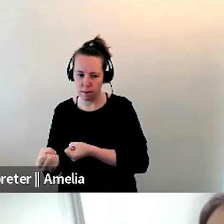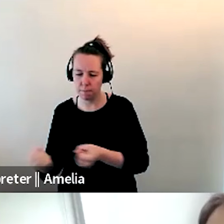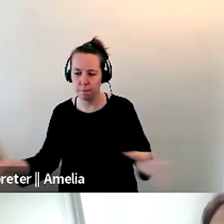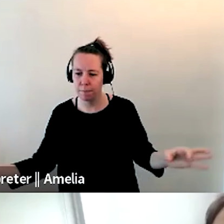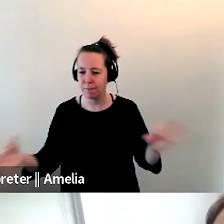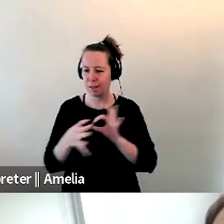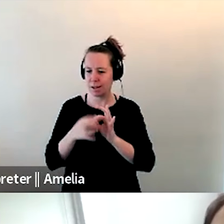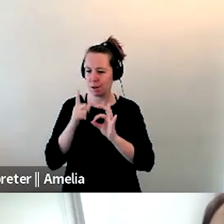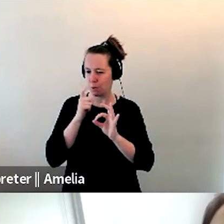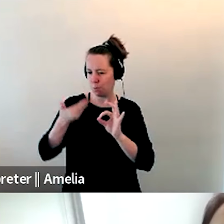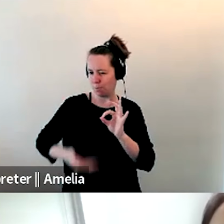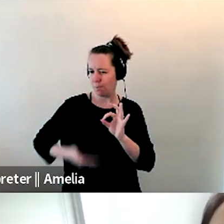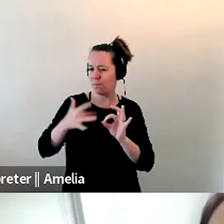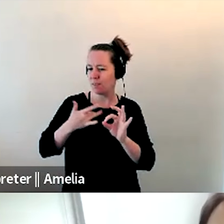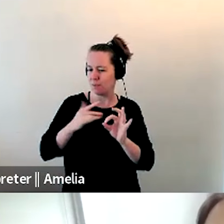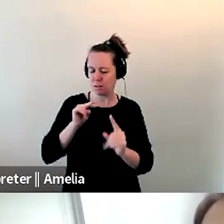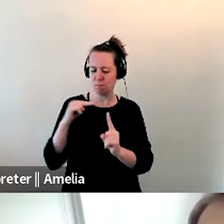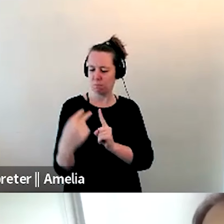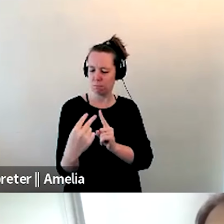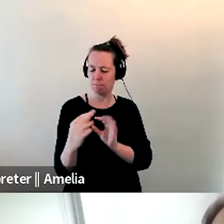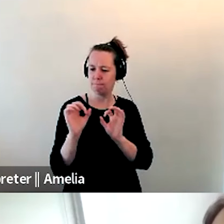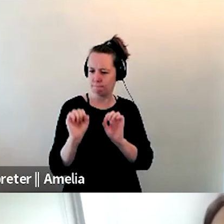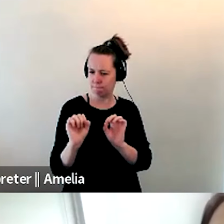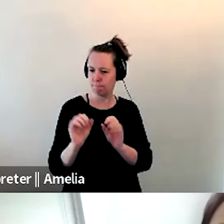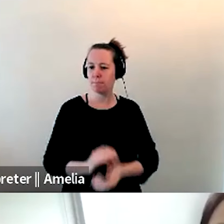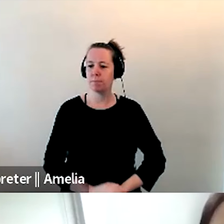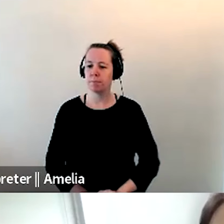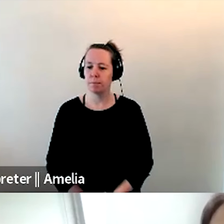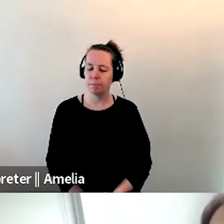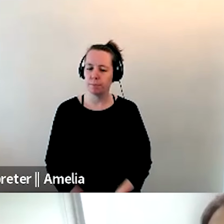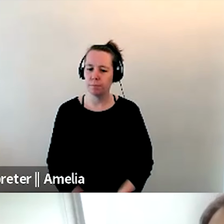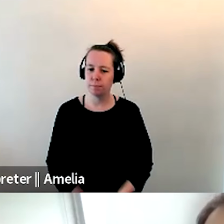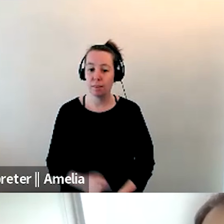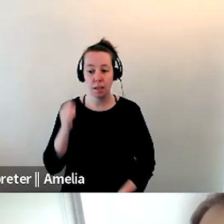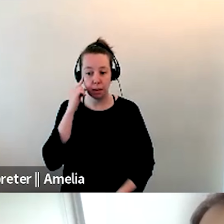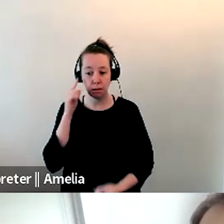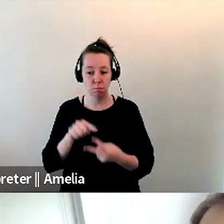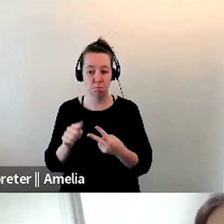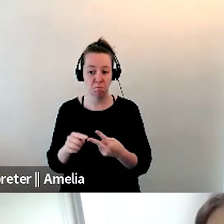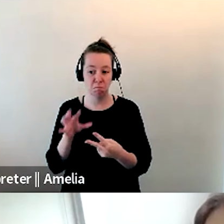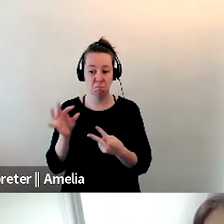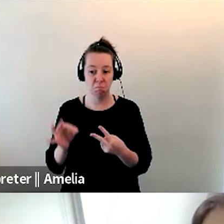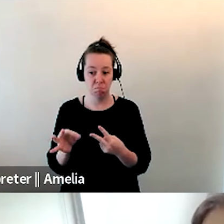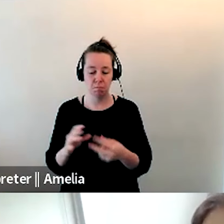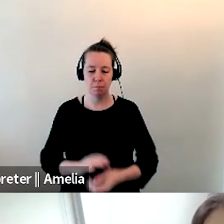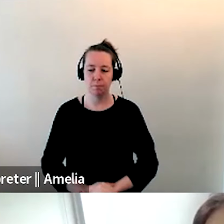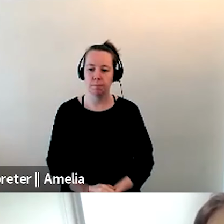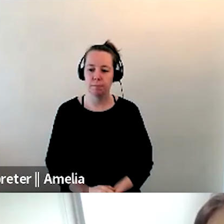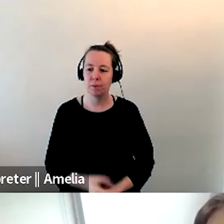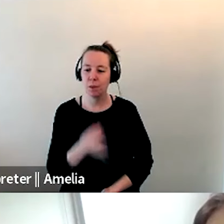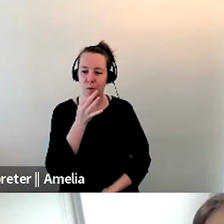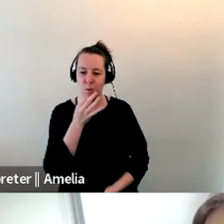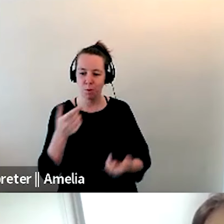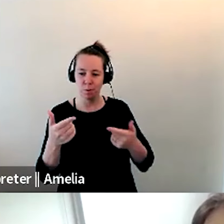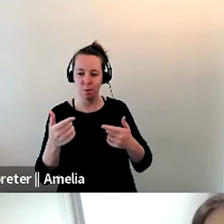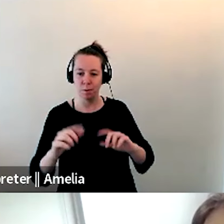I see myself. So provided, I believe those are good options. Okay, we're going to go to questions in a minute. And Jeff, I'll have, when